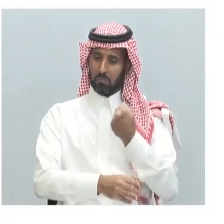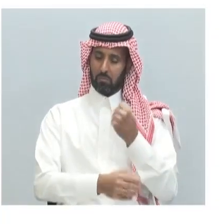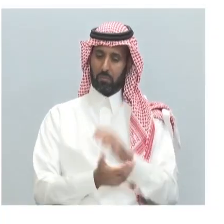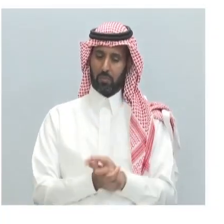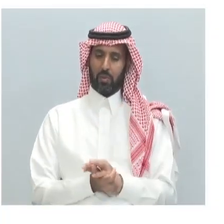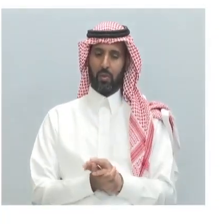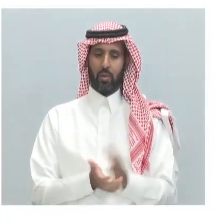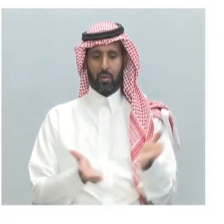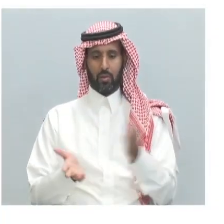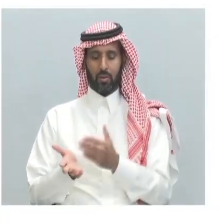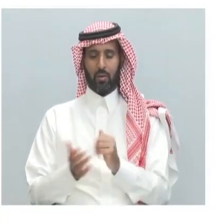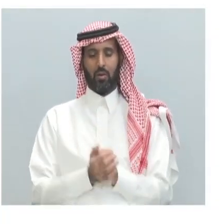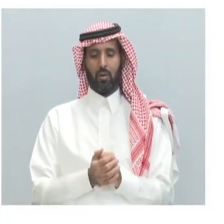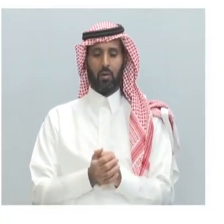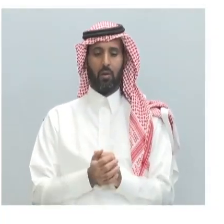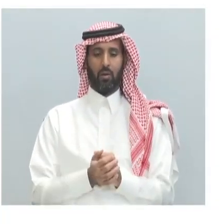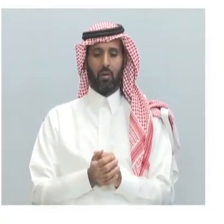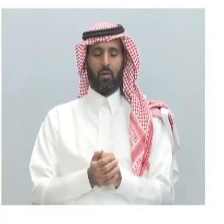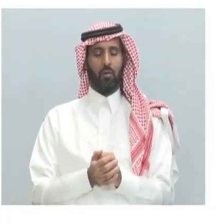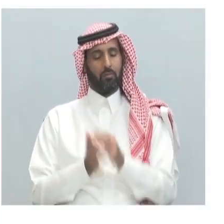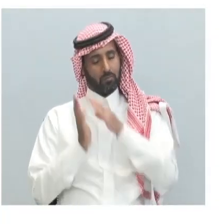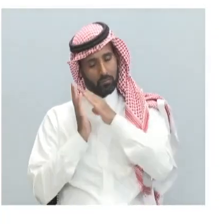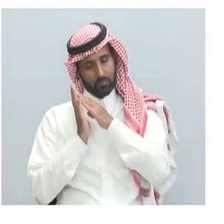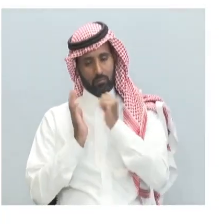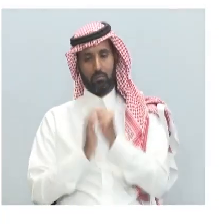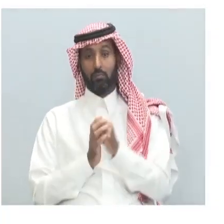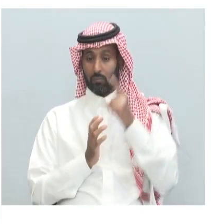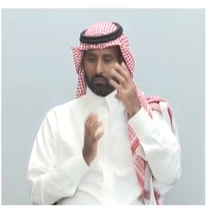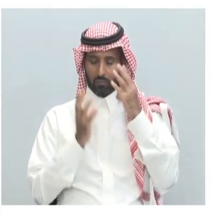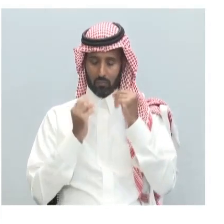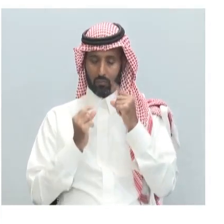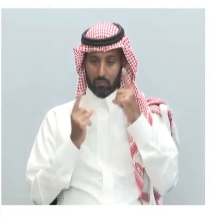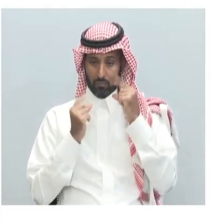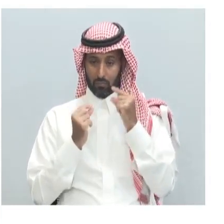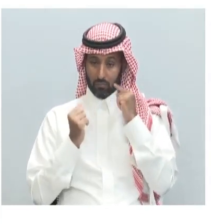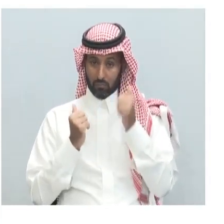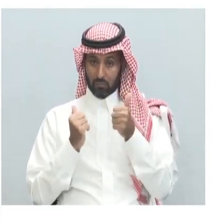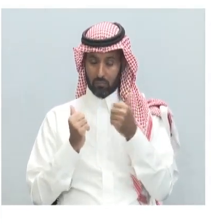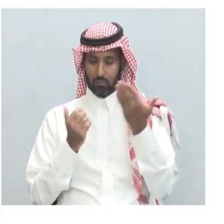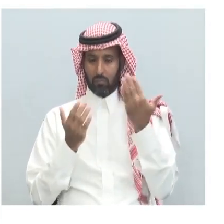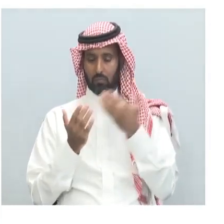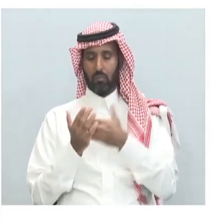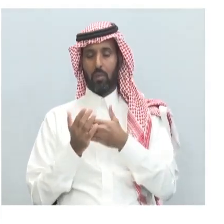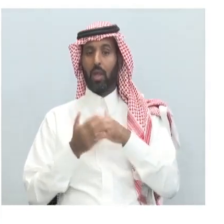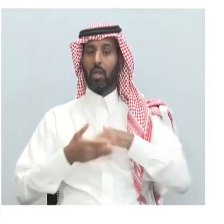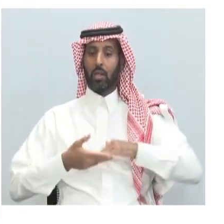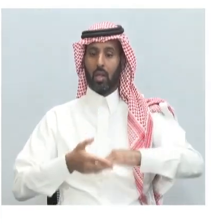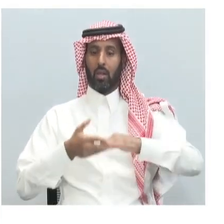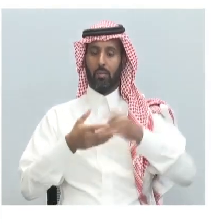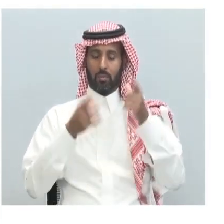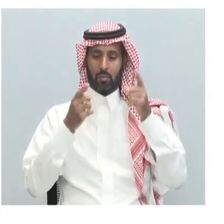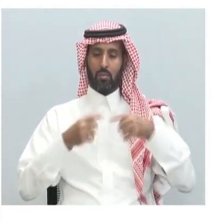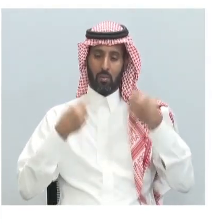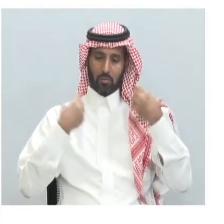situation. After that, we have sleeping. You can sleep very well, and this also will help your body to be